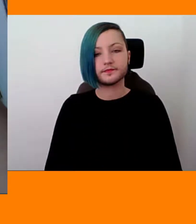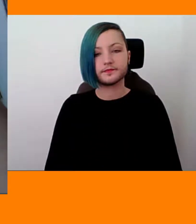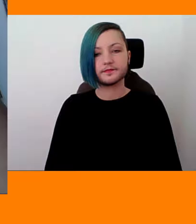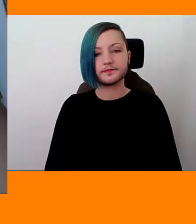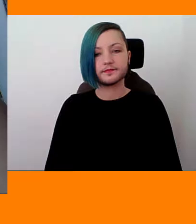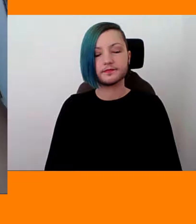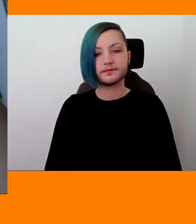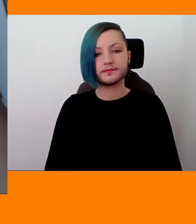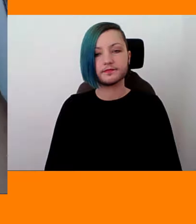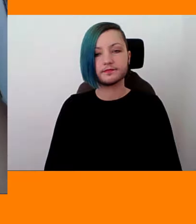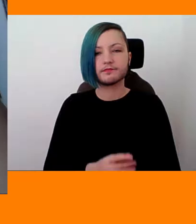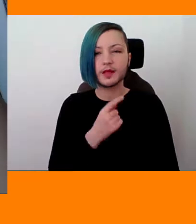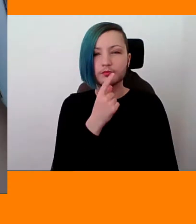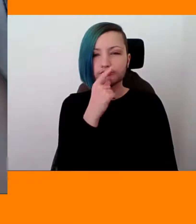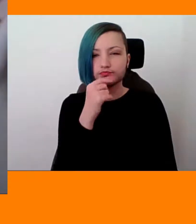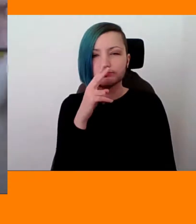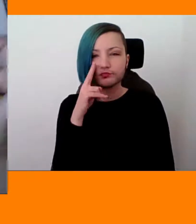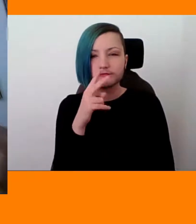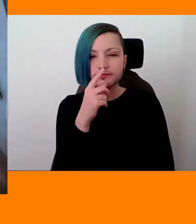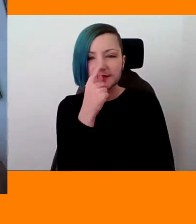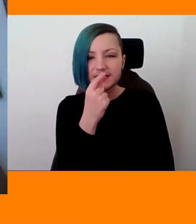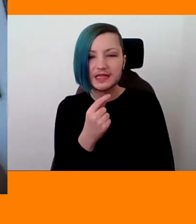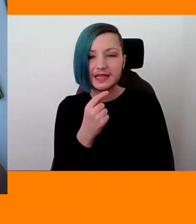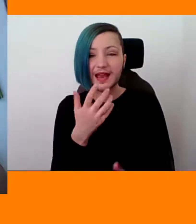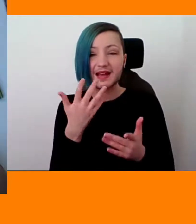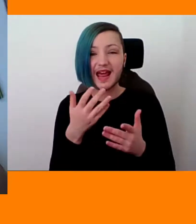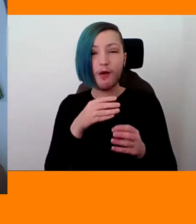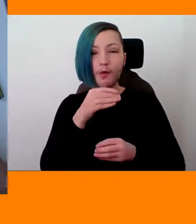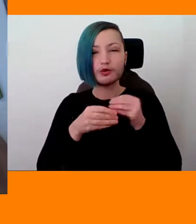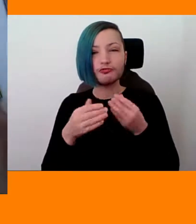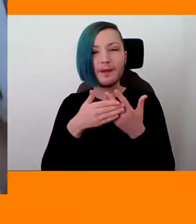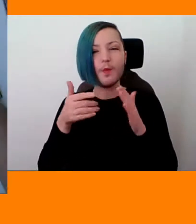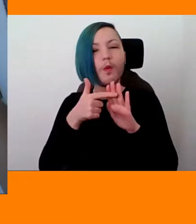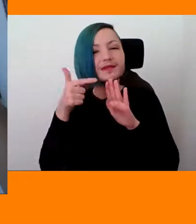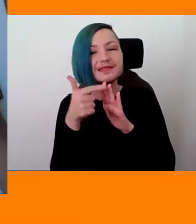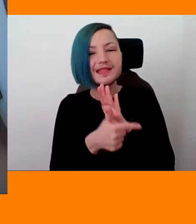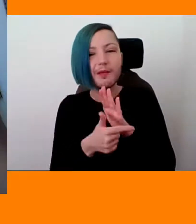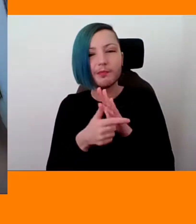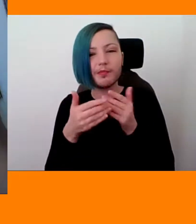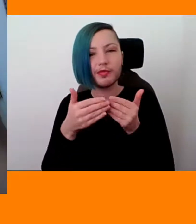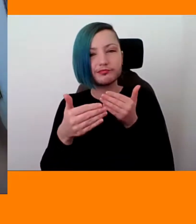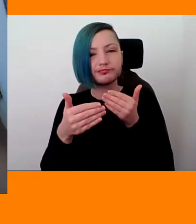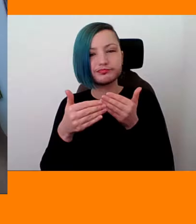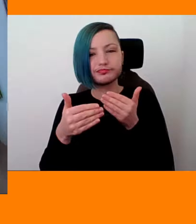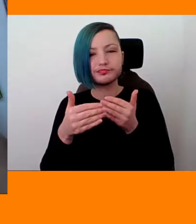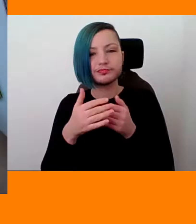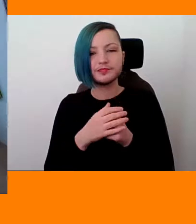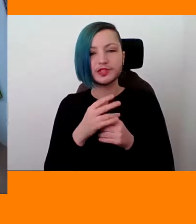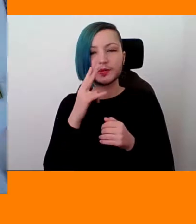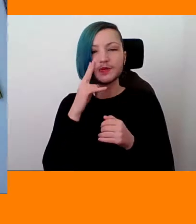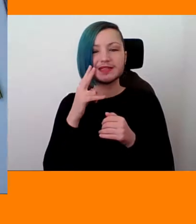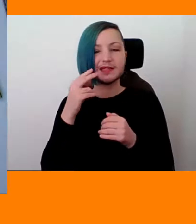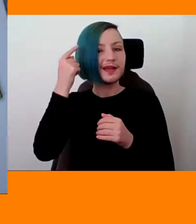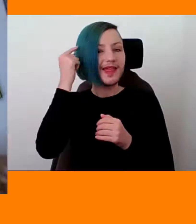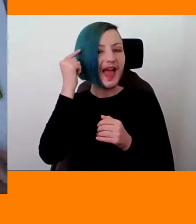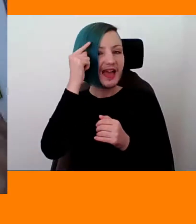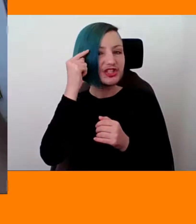And you can probably see now a little bit of a depth that's coming in there. So you can see where it's a little bit darker around the